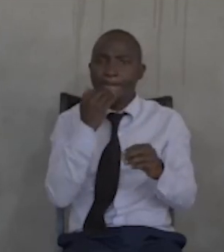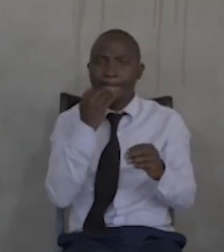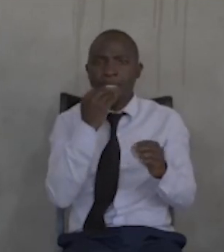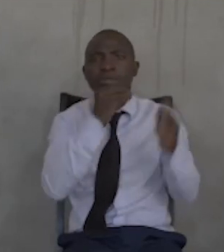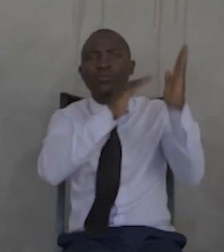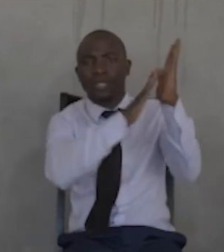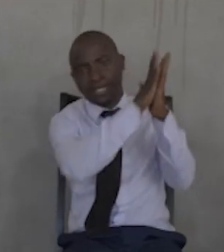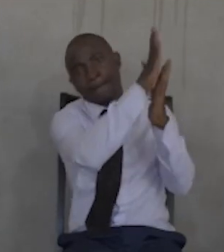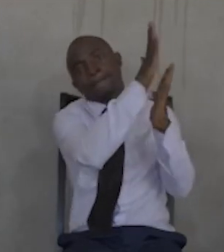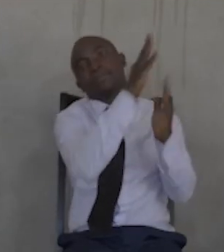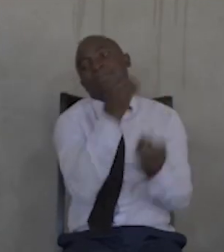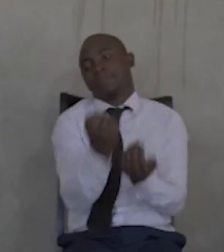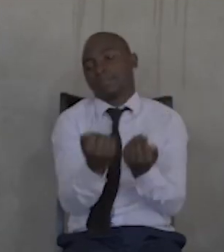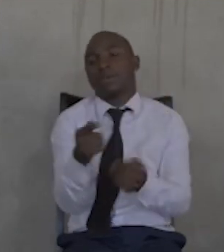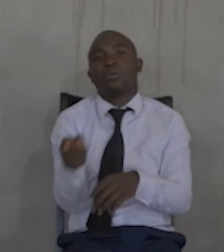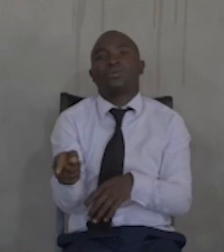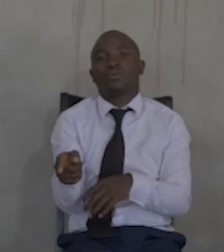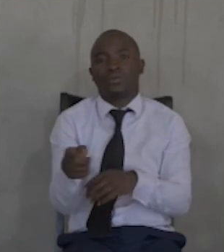them hearing aids so that they can actually